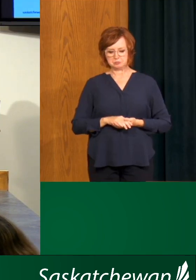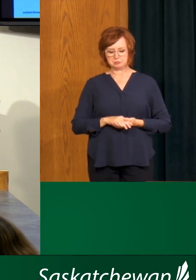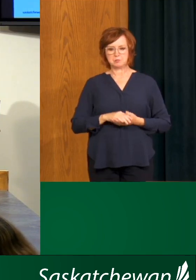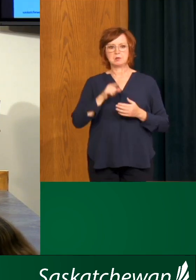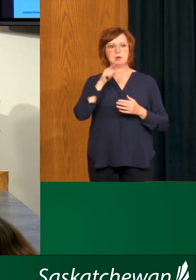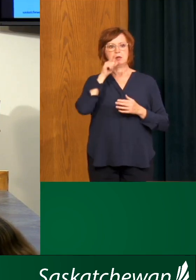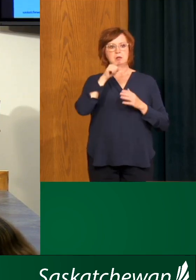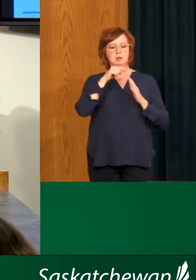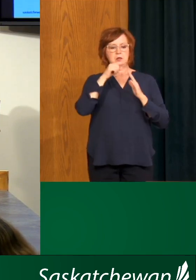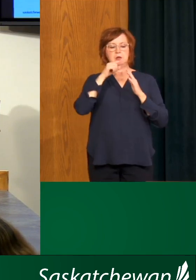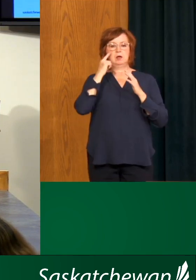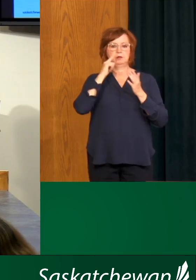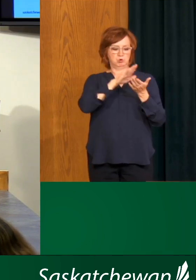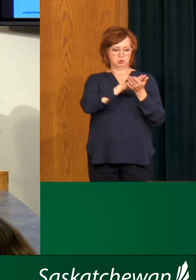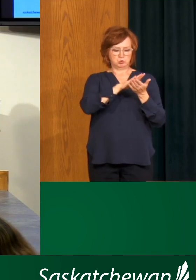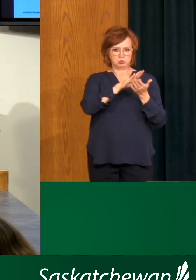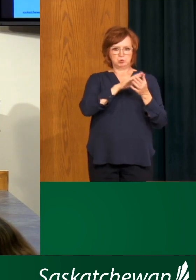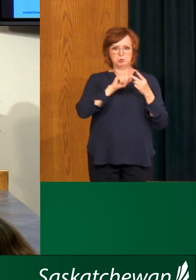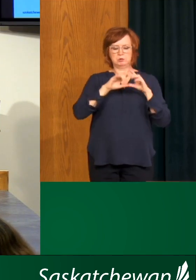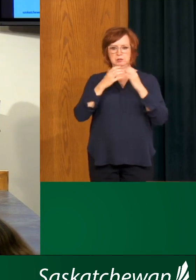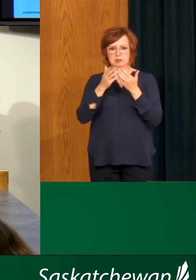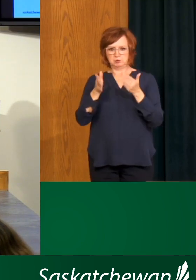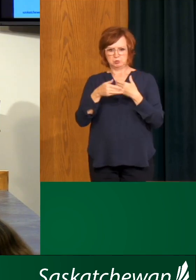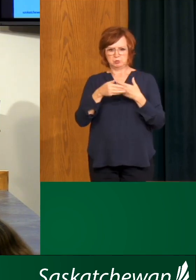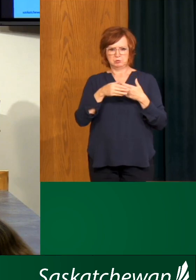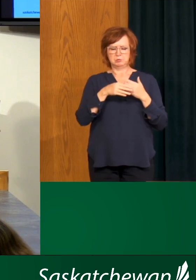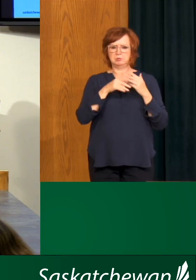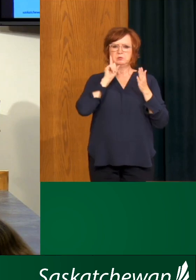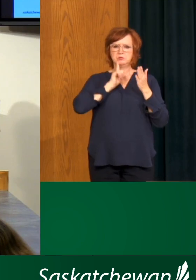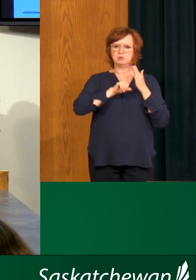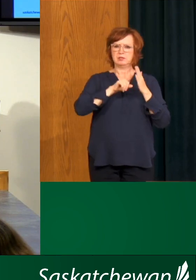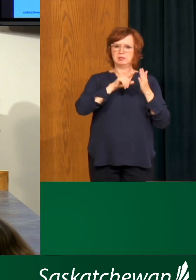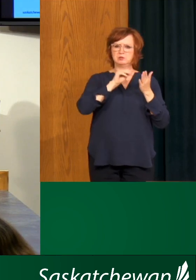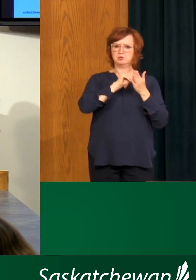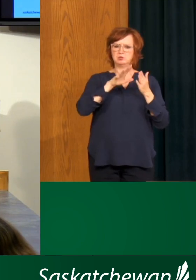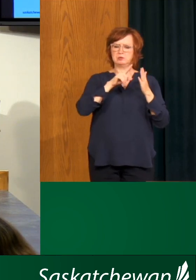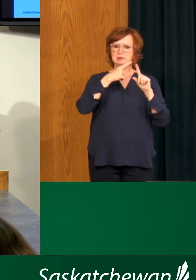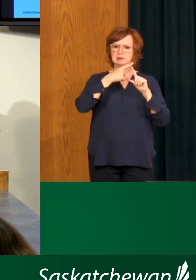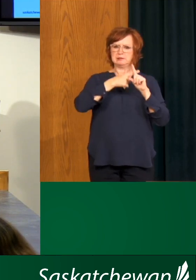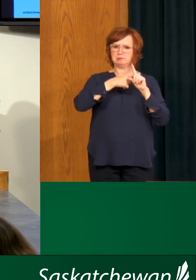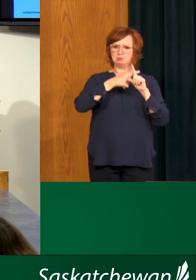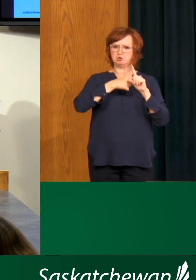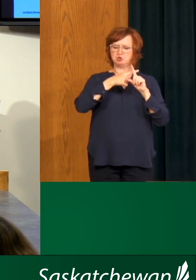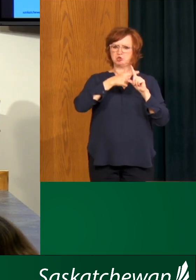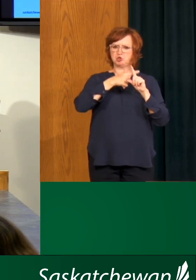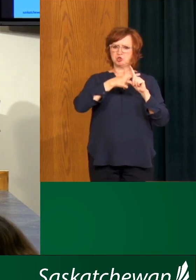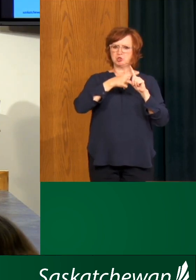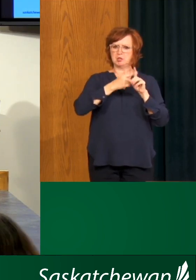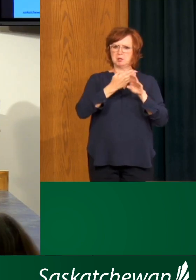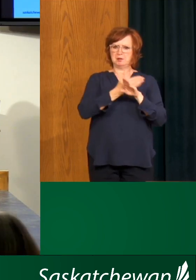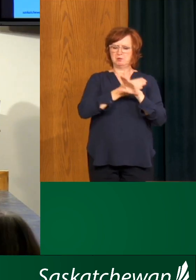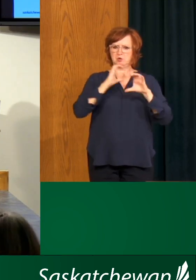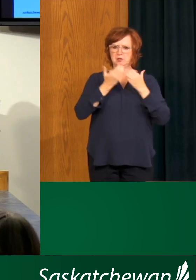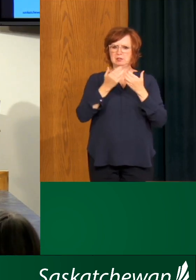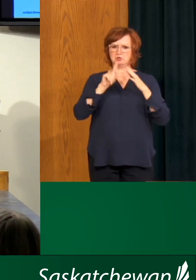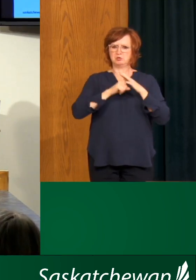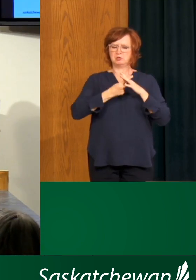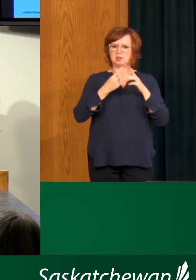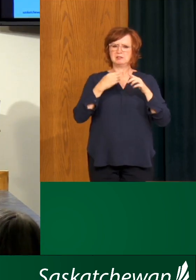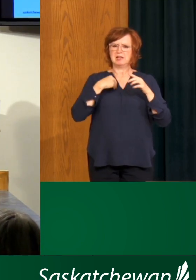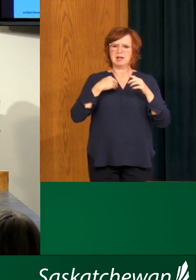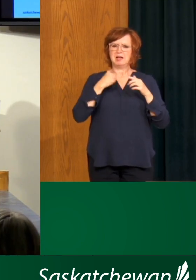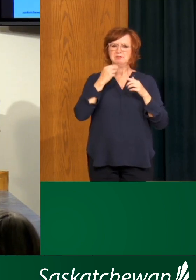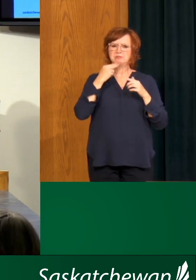reading student temperatures before class is not recommended, but I'm wondering, is it allowed? Because I'm hearing from some primary